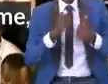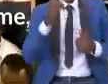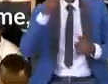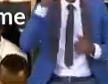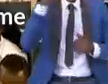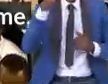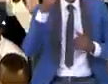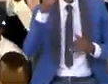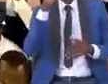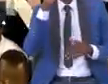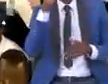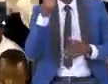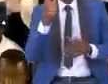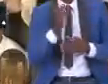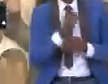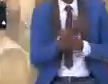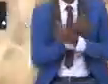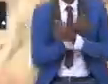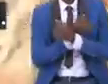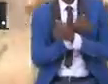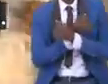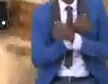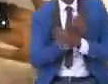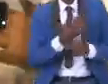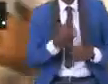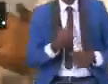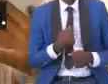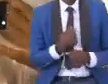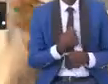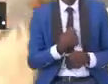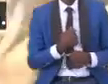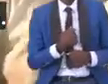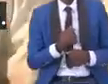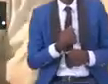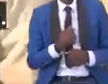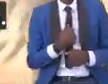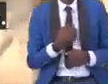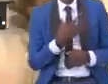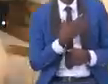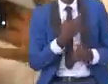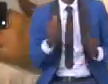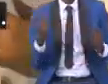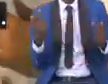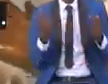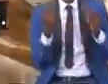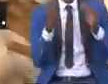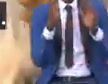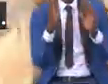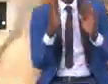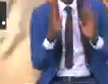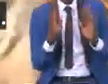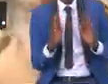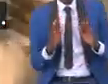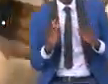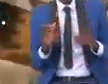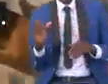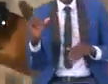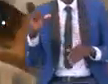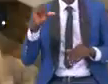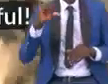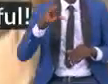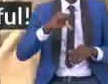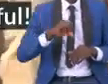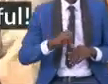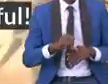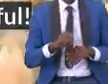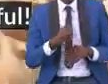me. I was a sinner, condemned, unclean. How marvelous,